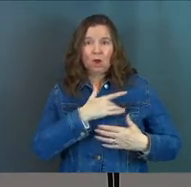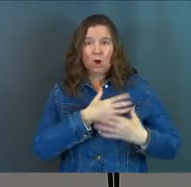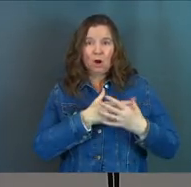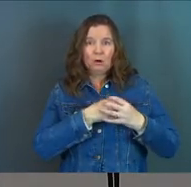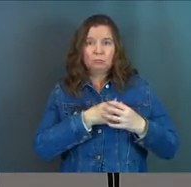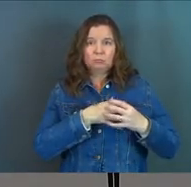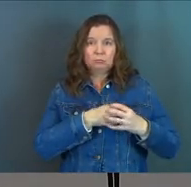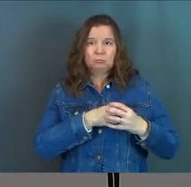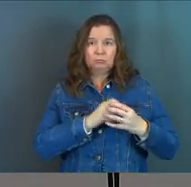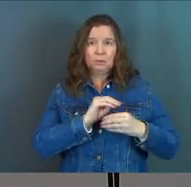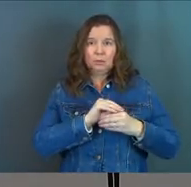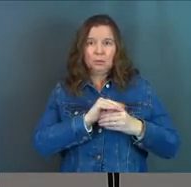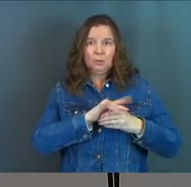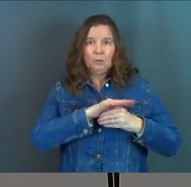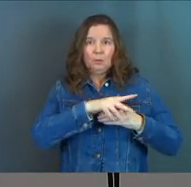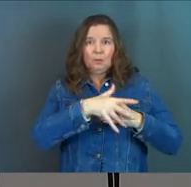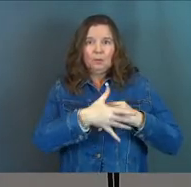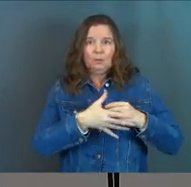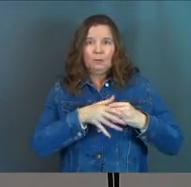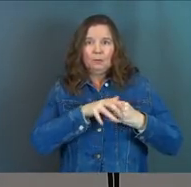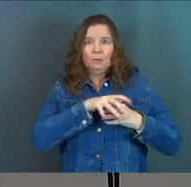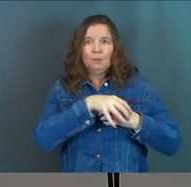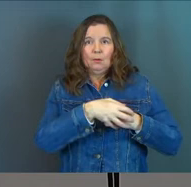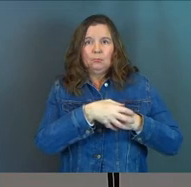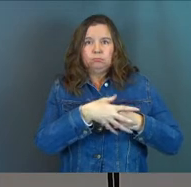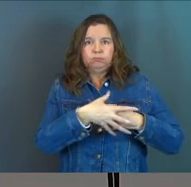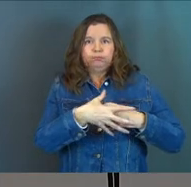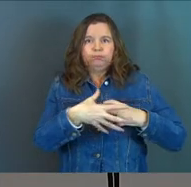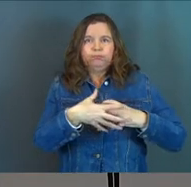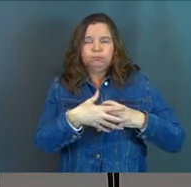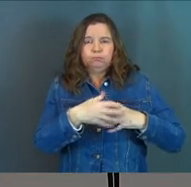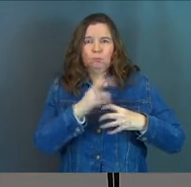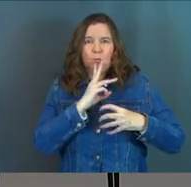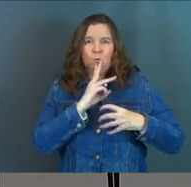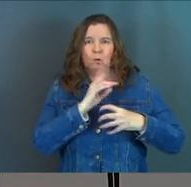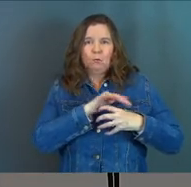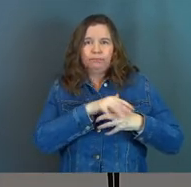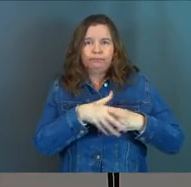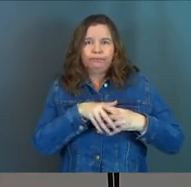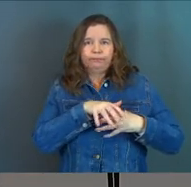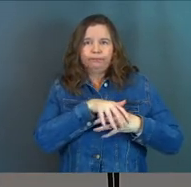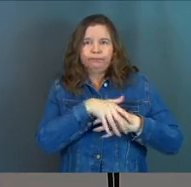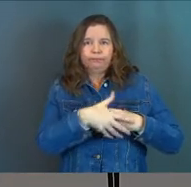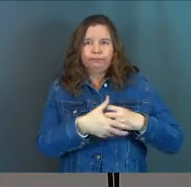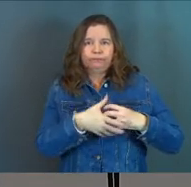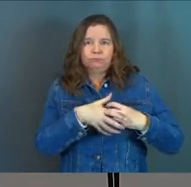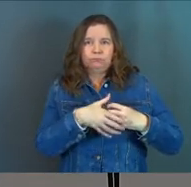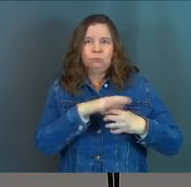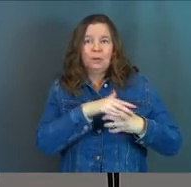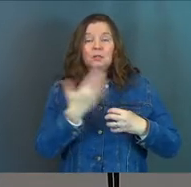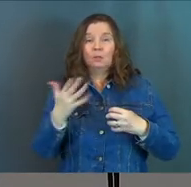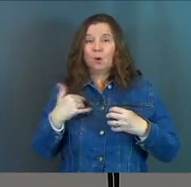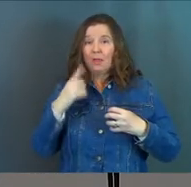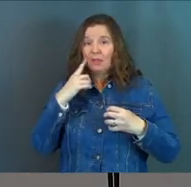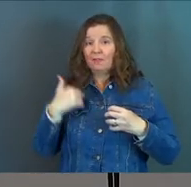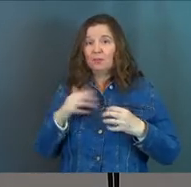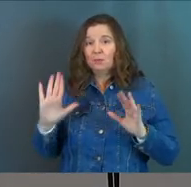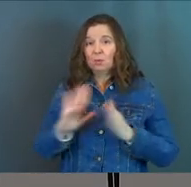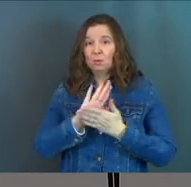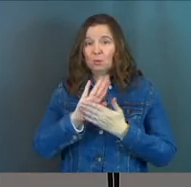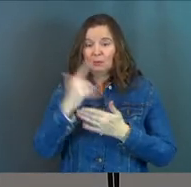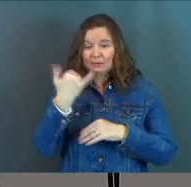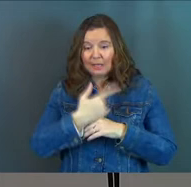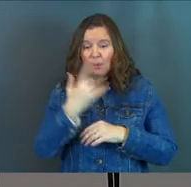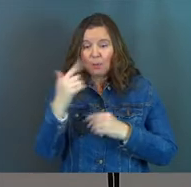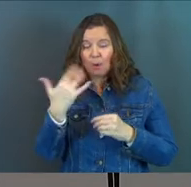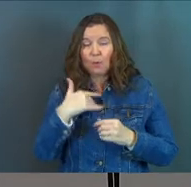heart. And the pericardial is the one that goes around the heart. And some of you are already thinking from your Sunday school days, this